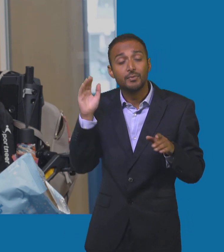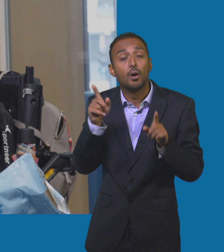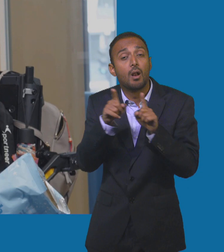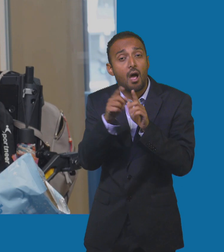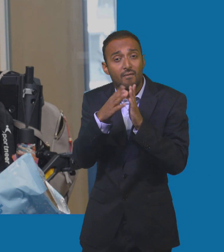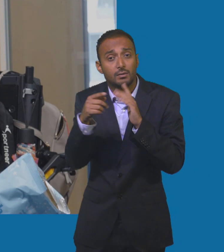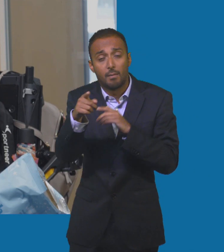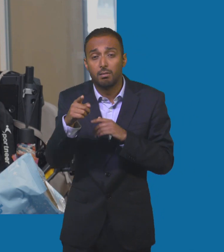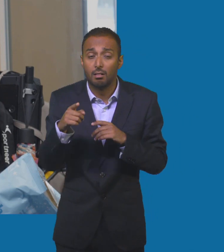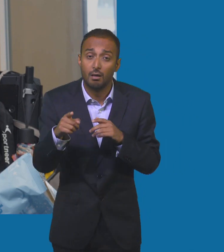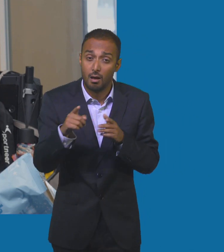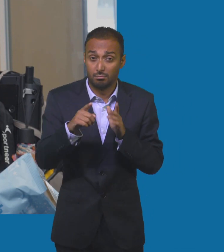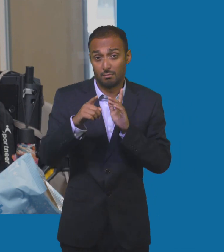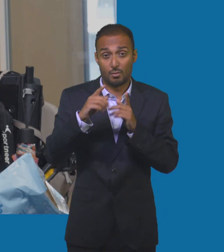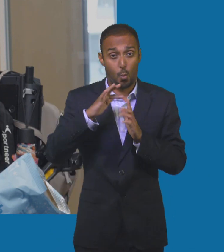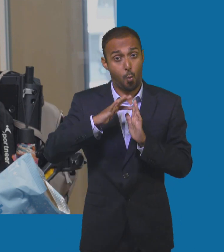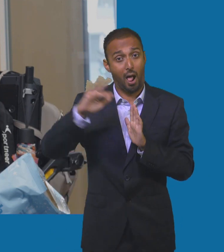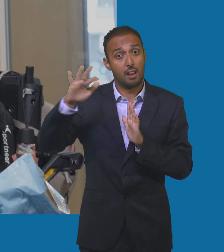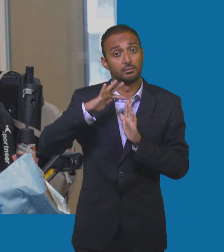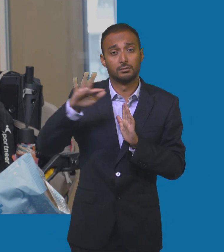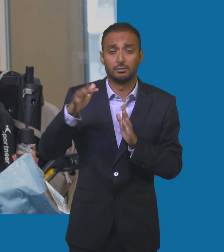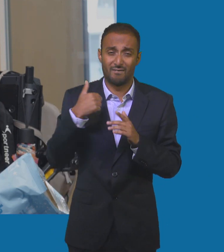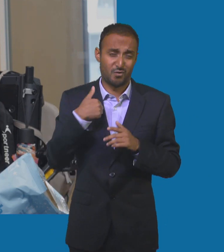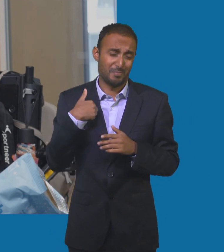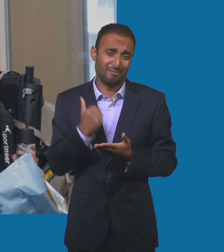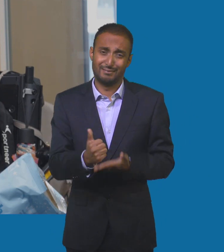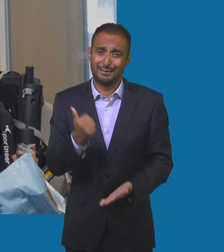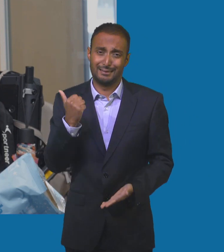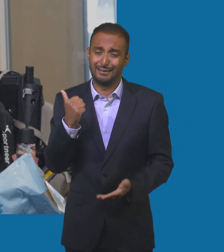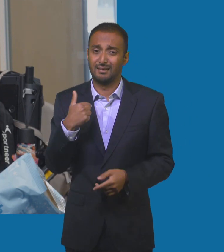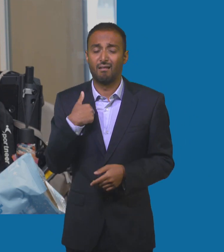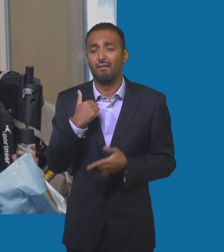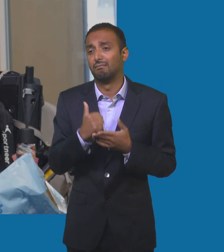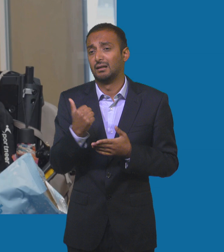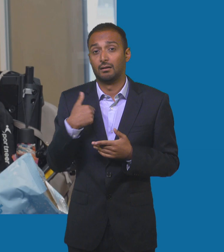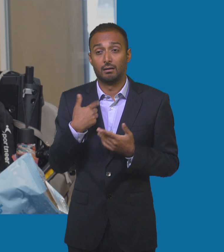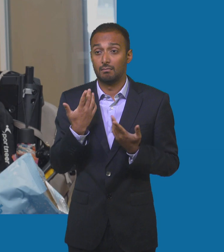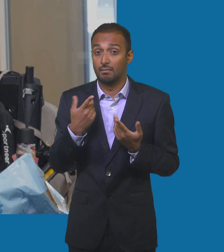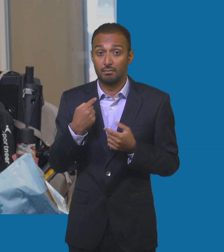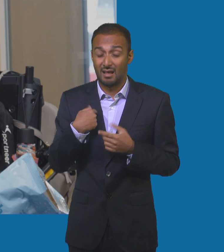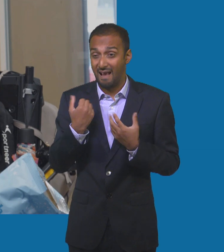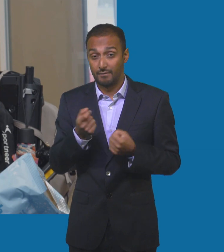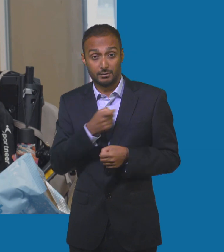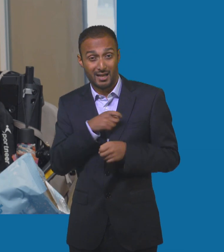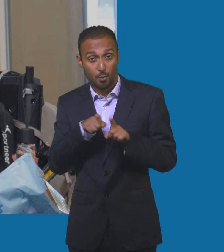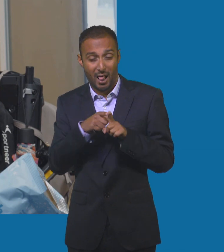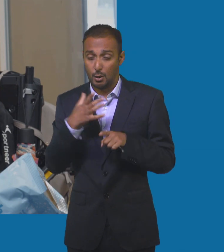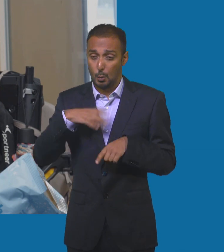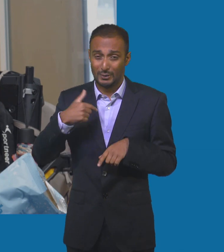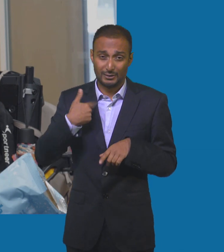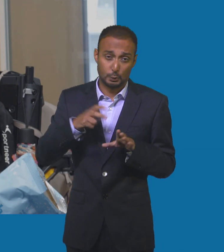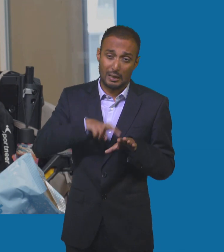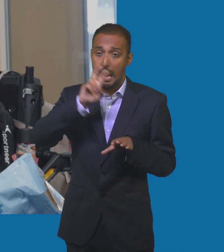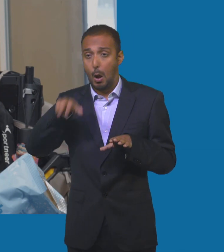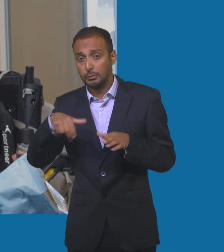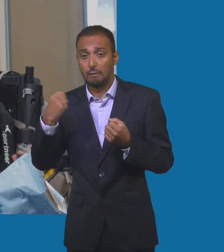wheelchair user, phenomenal. That would be like absolutely amazing for someone who's got anxiety disorder, not having to get out of their vehicle maybe at